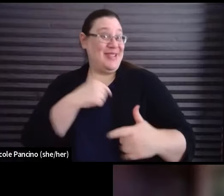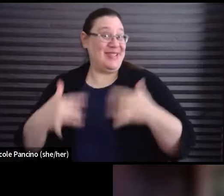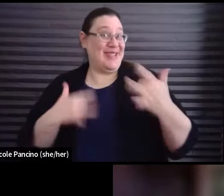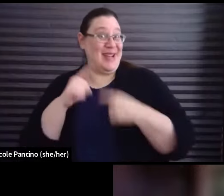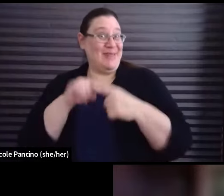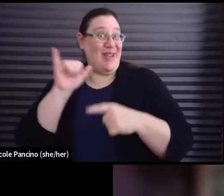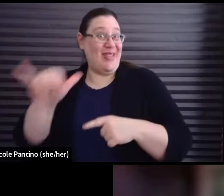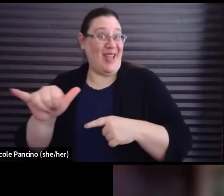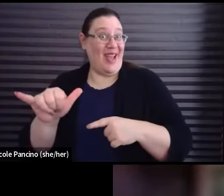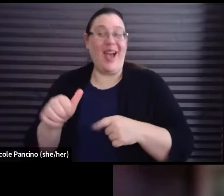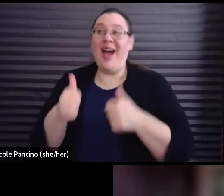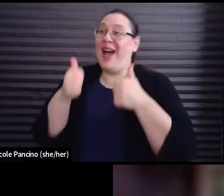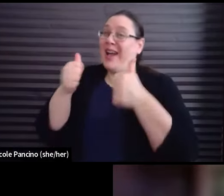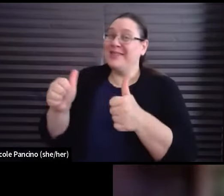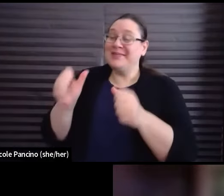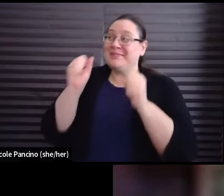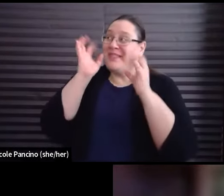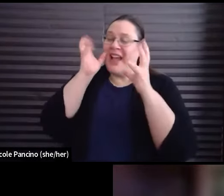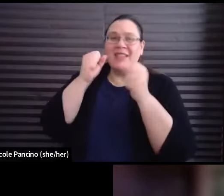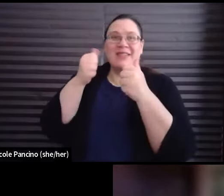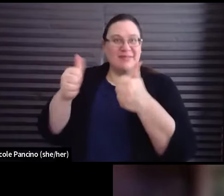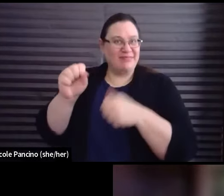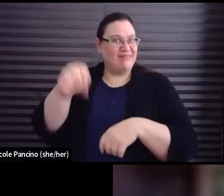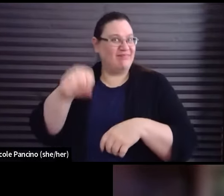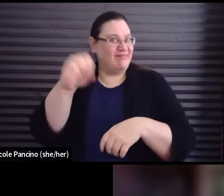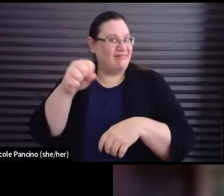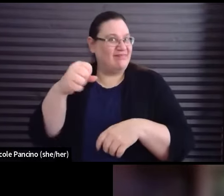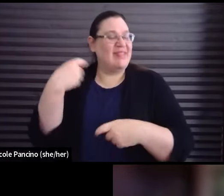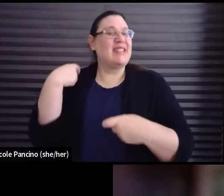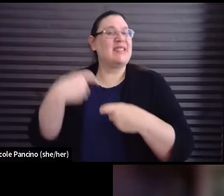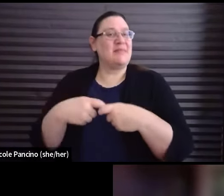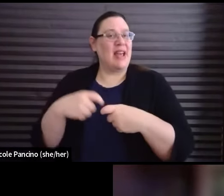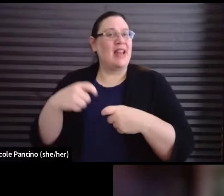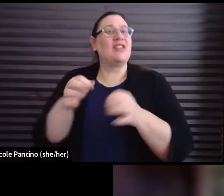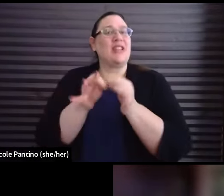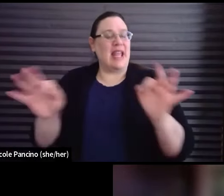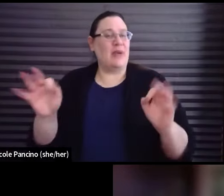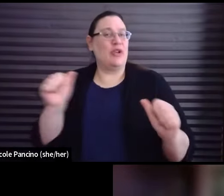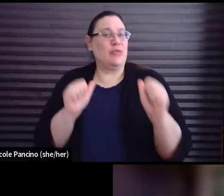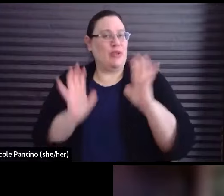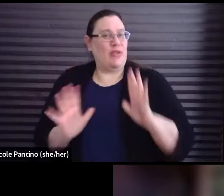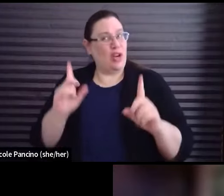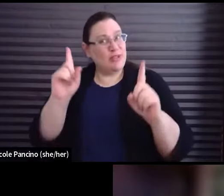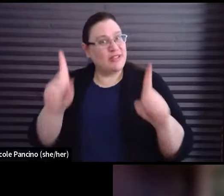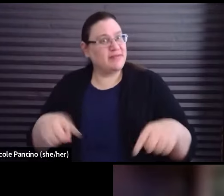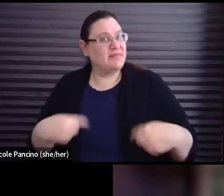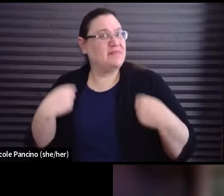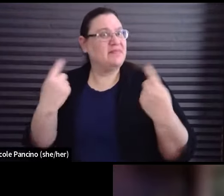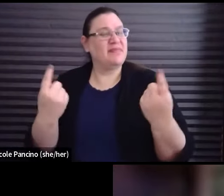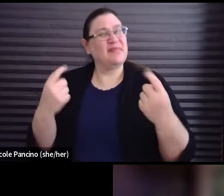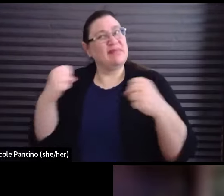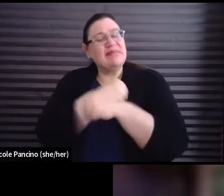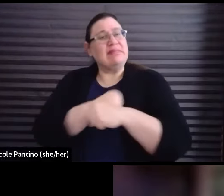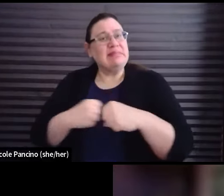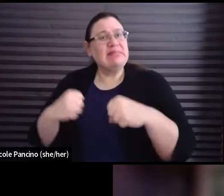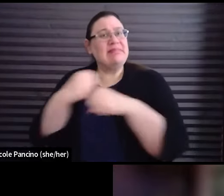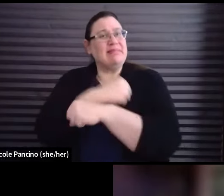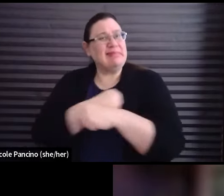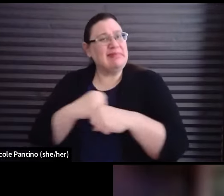Amazing. Amazing. Yeah. Spanish language performers I know have been fighting